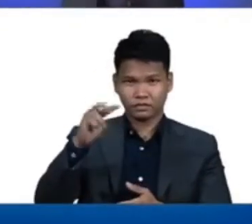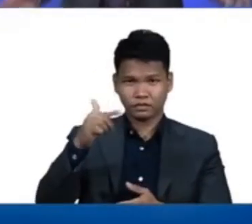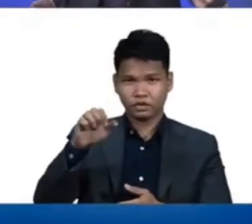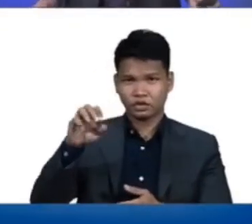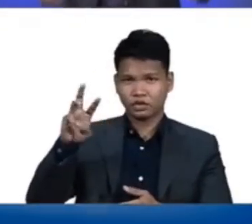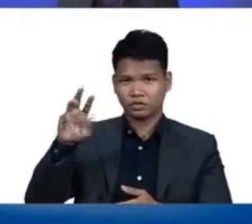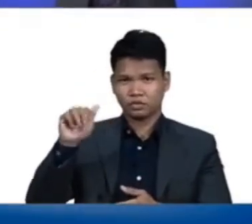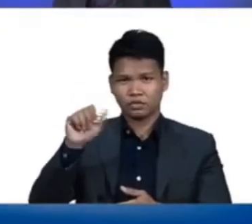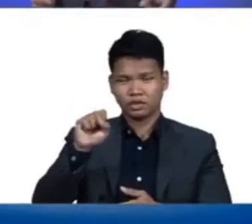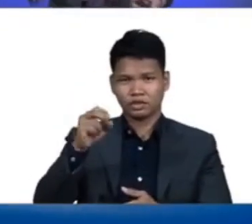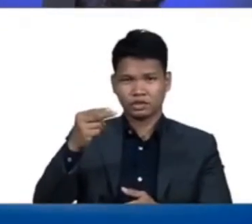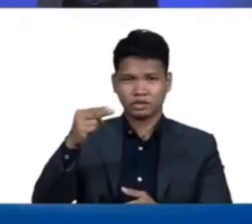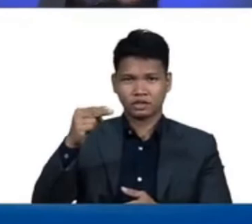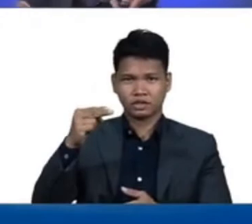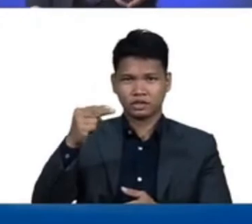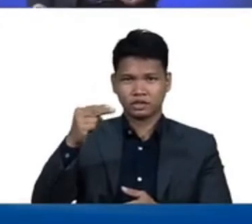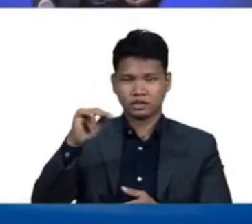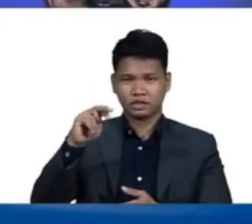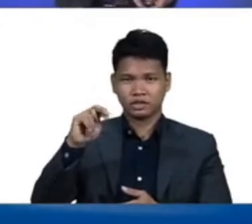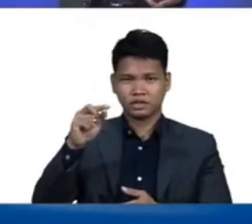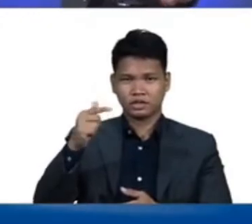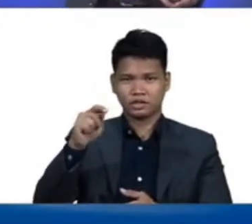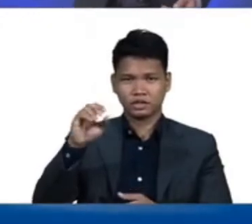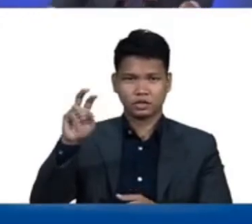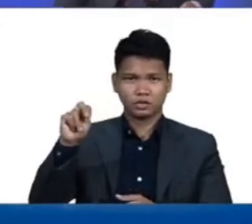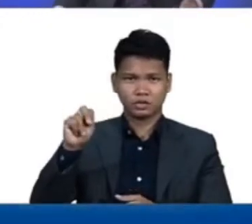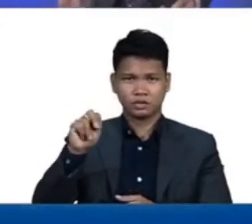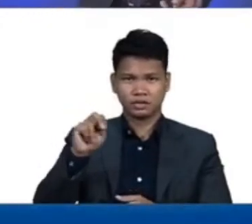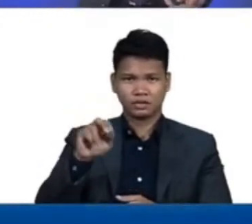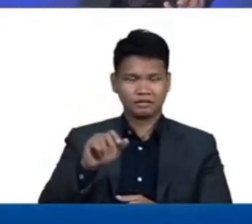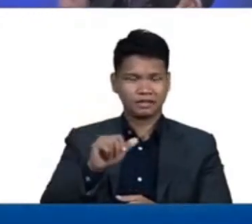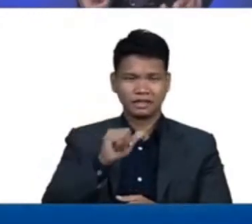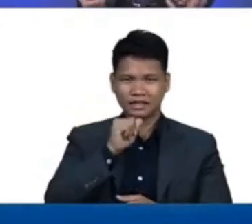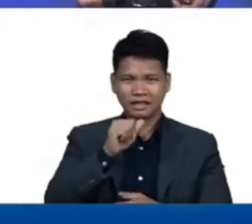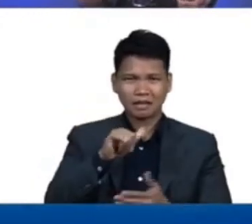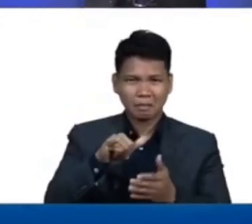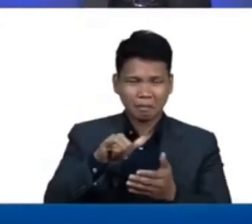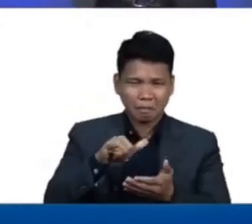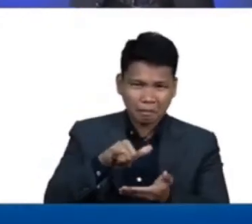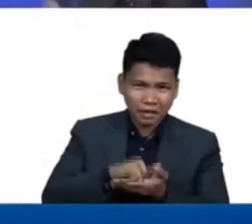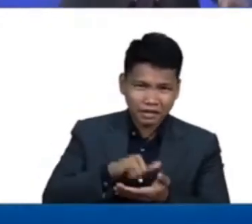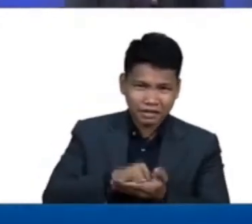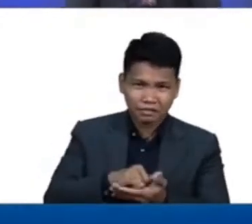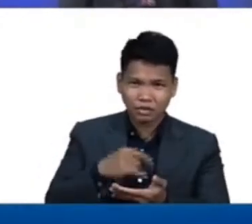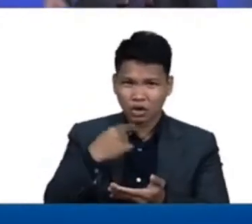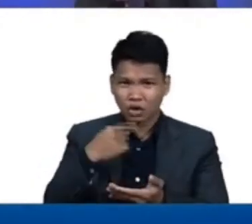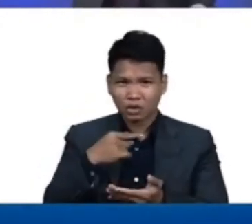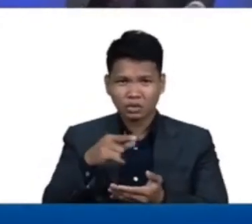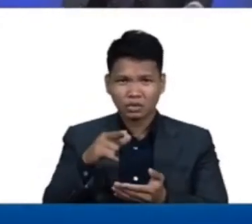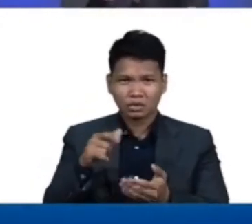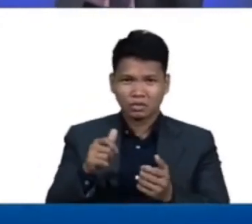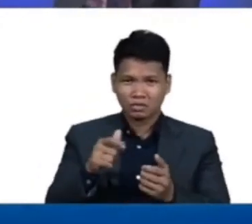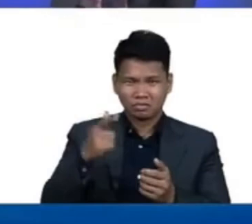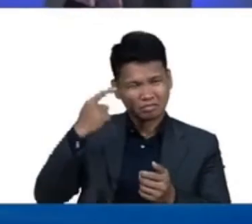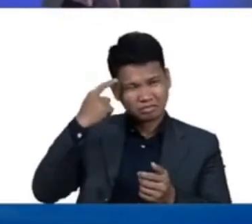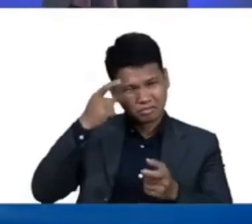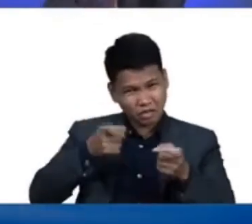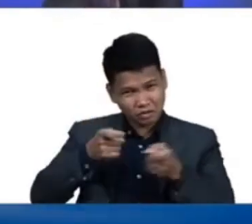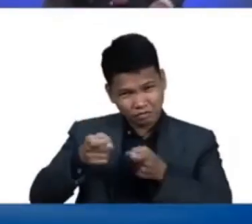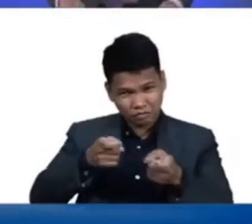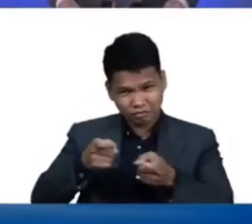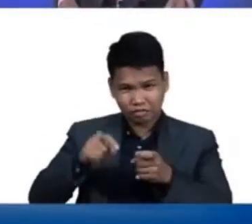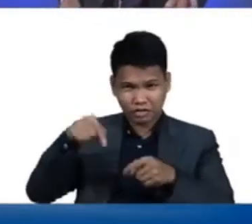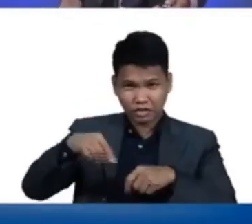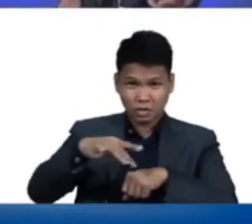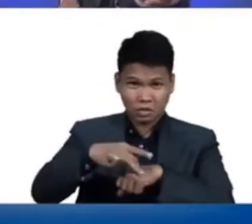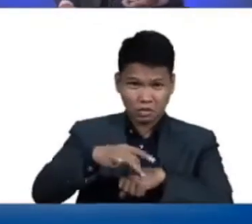govern the world without God and the Bible he has worse than an infidel who does not read and acknowledge his